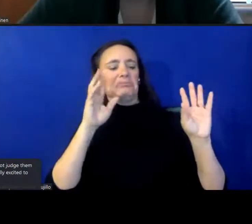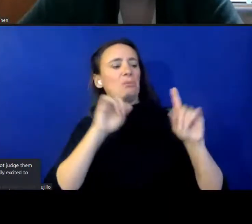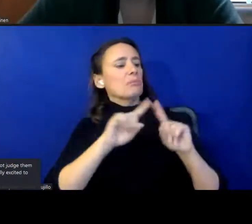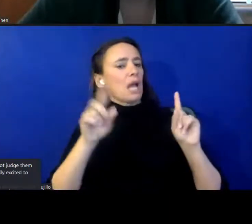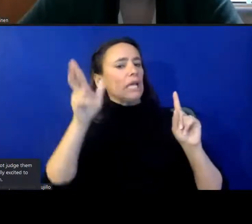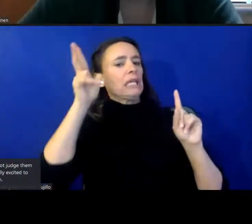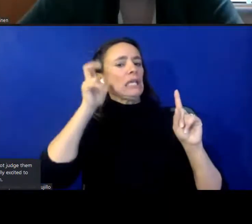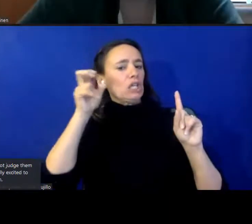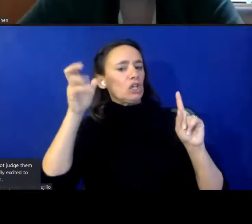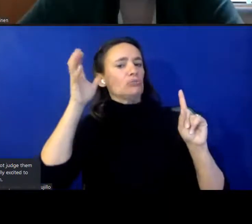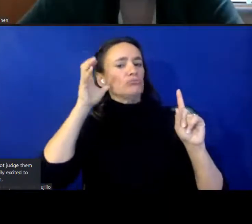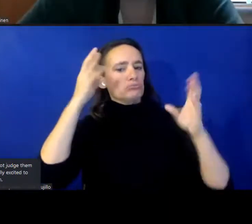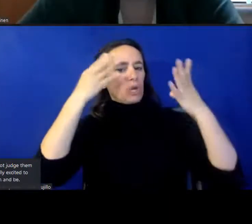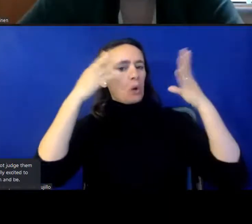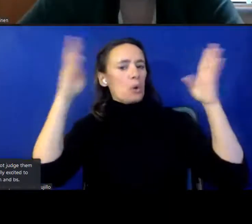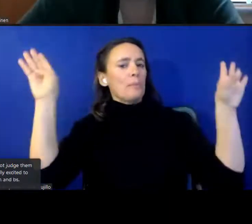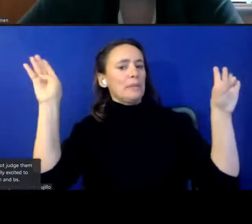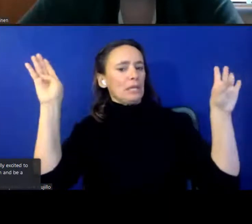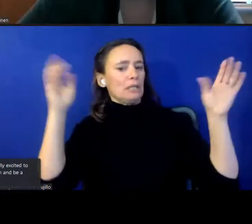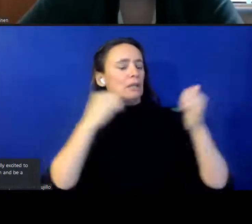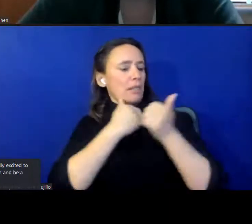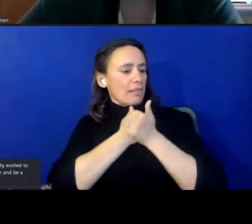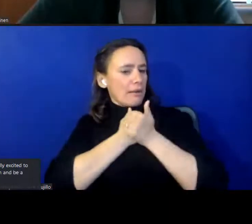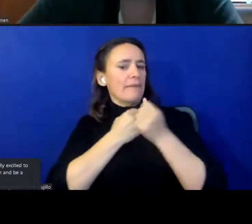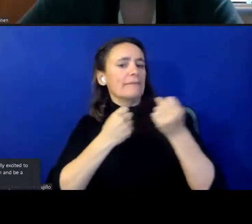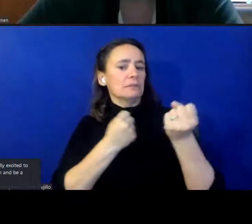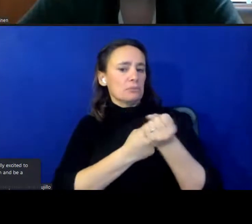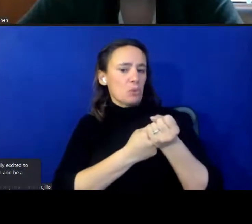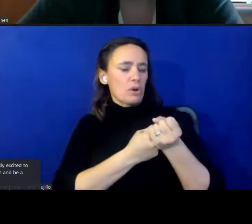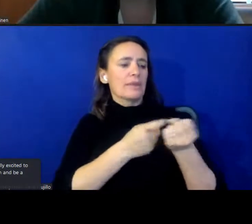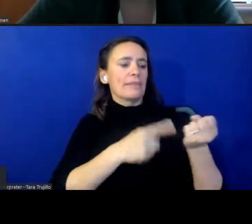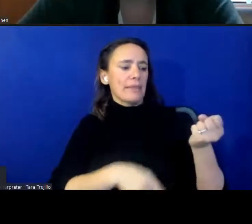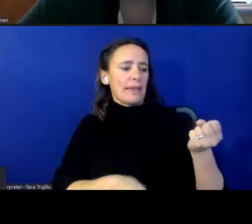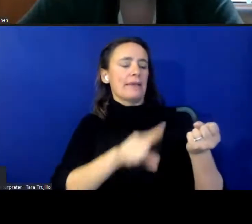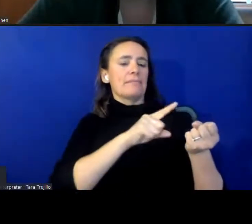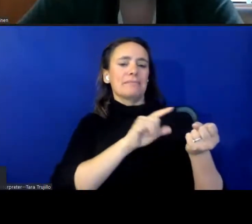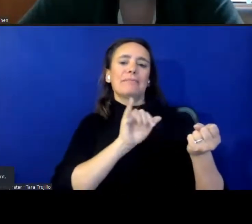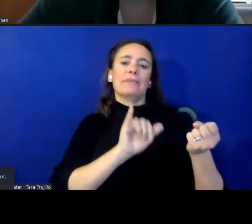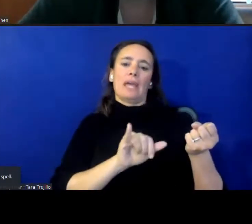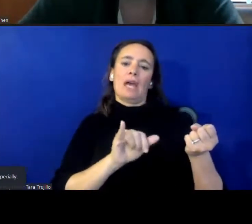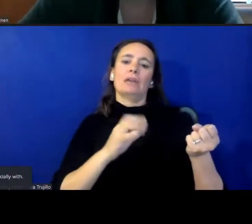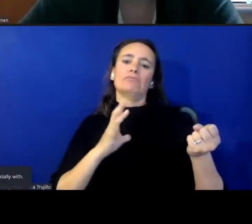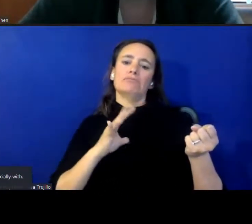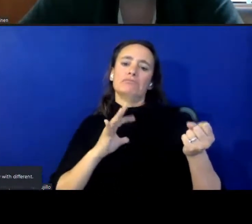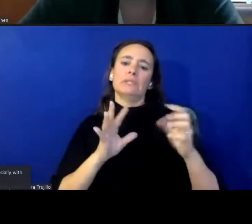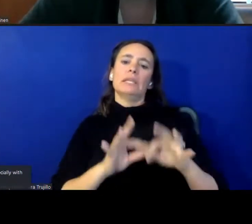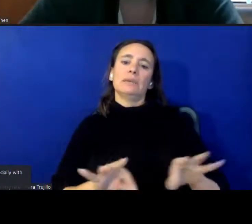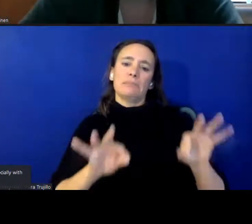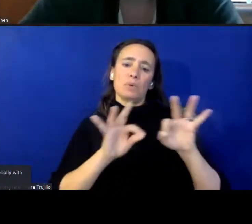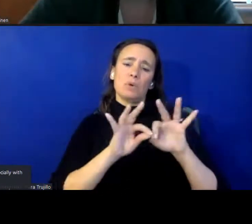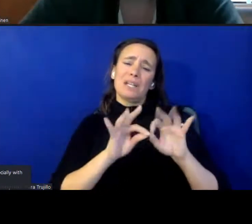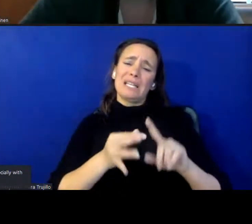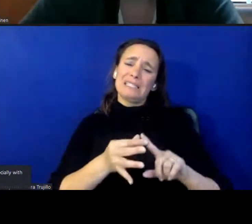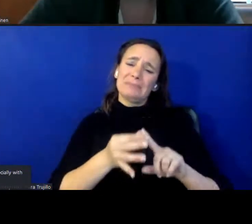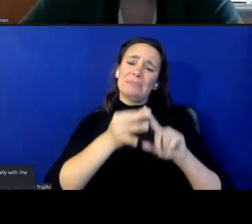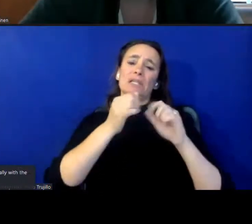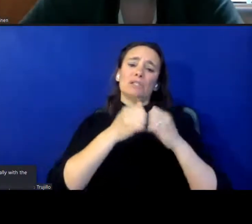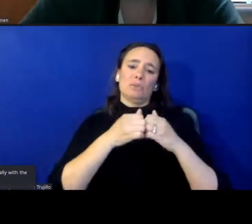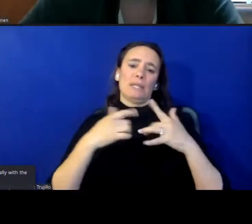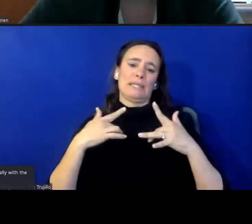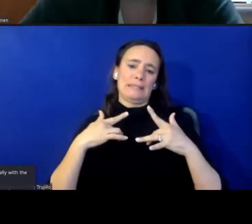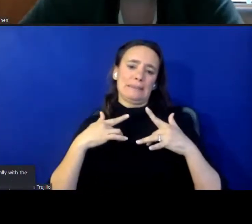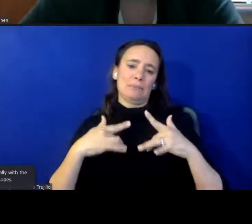love them and be a support for them, that's really important, especially with depression. The first kind